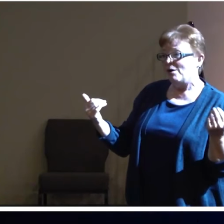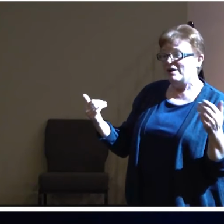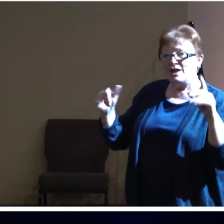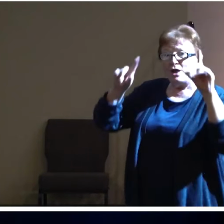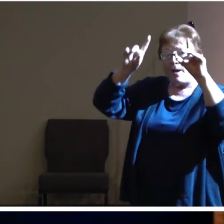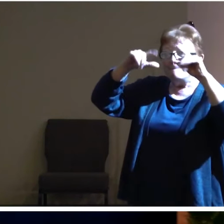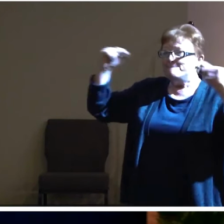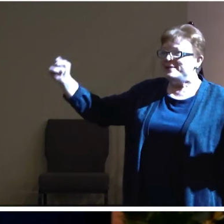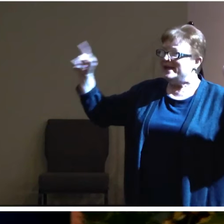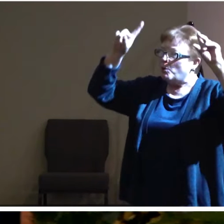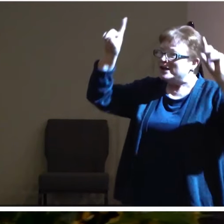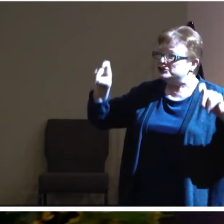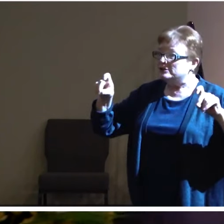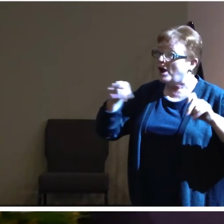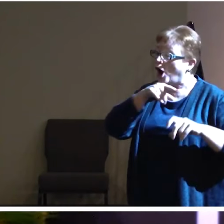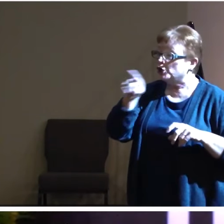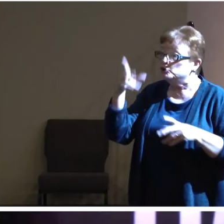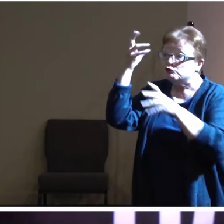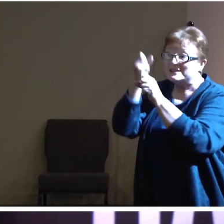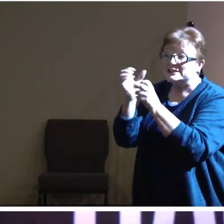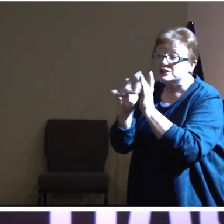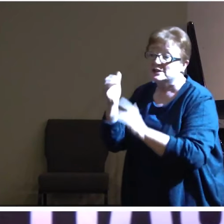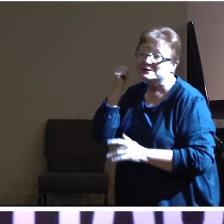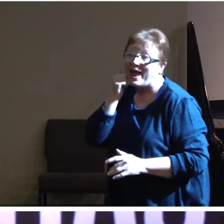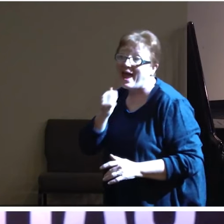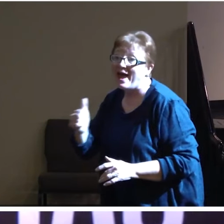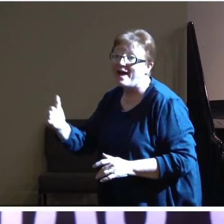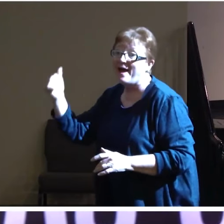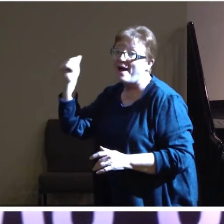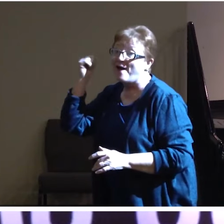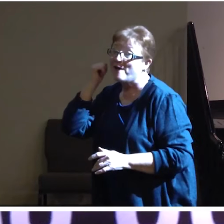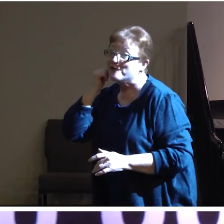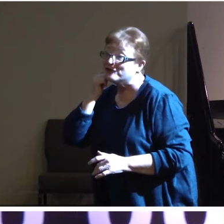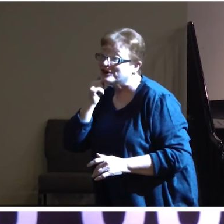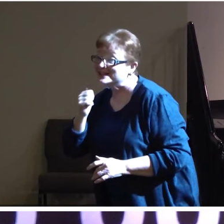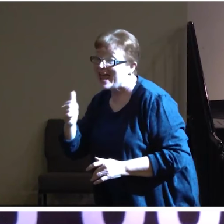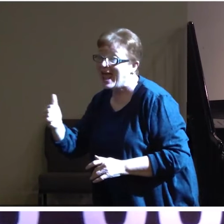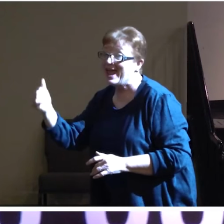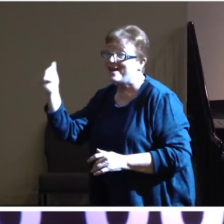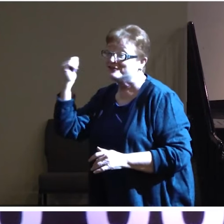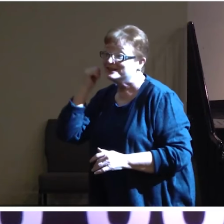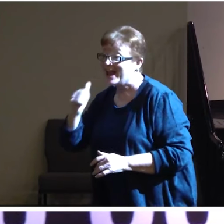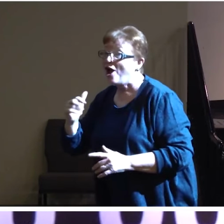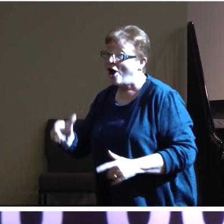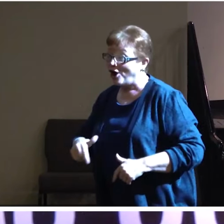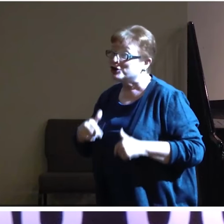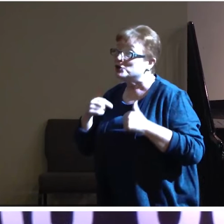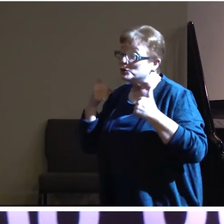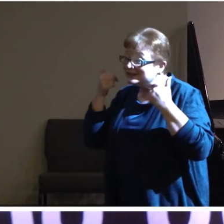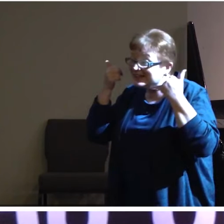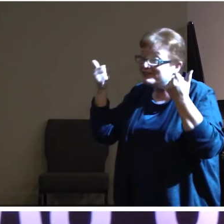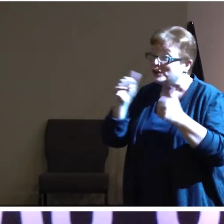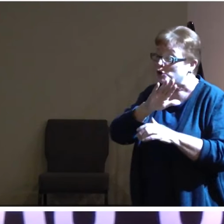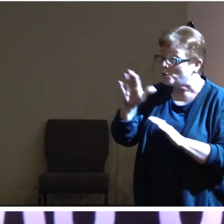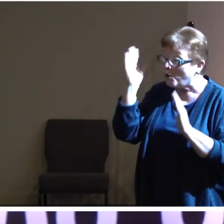today is, are you trusting him day by day? Are you living in light of the resurrection hope that you have?